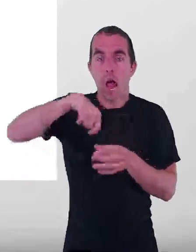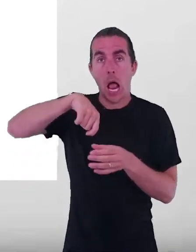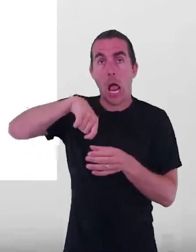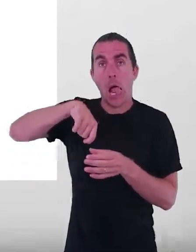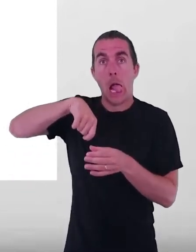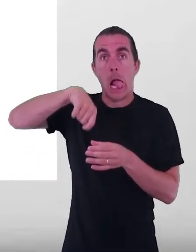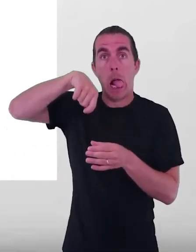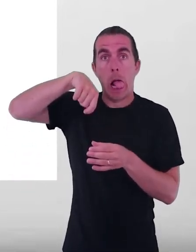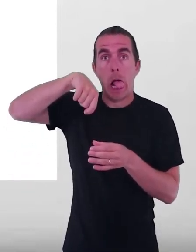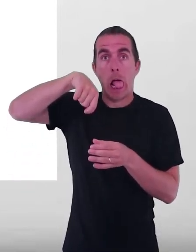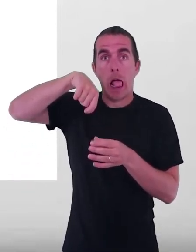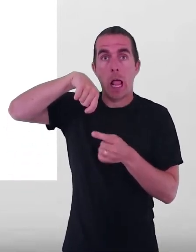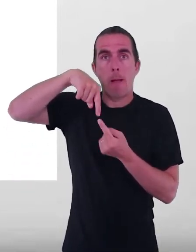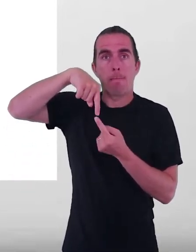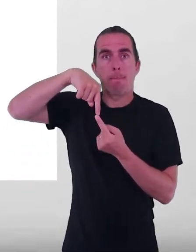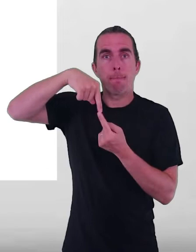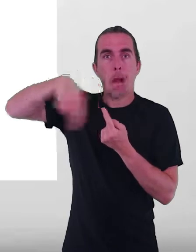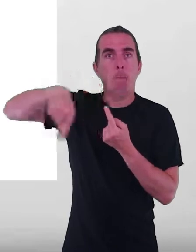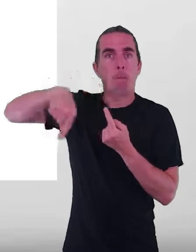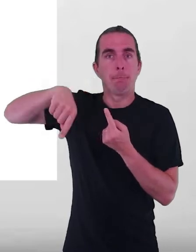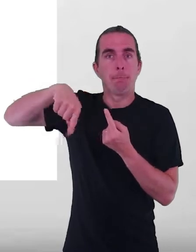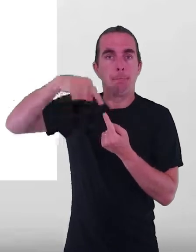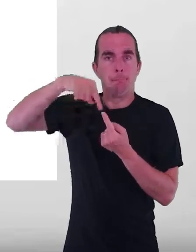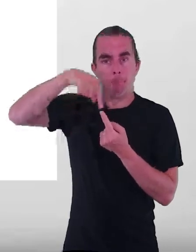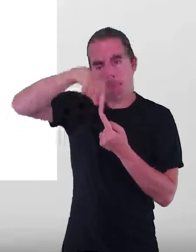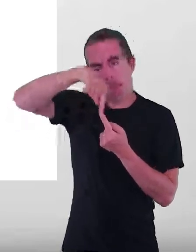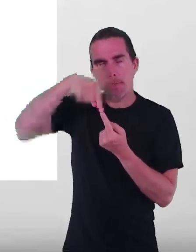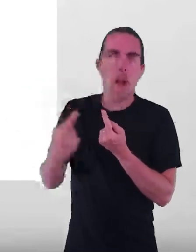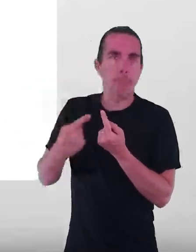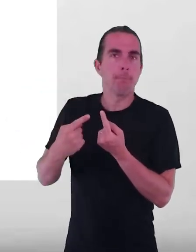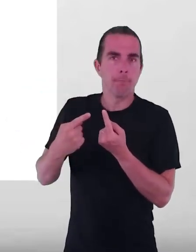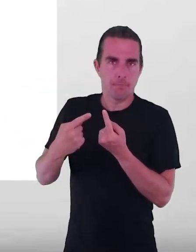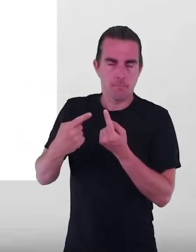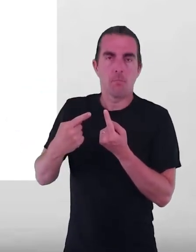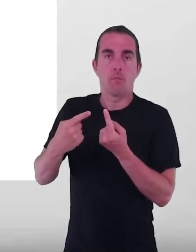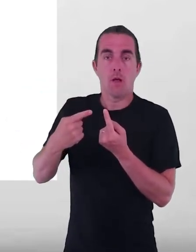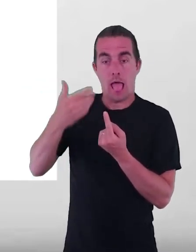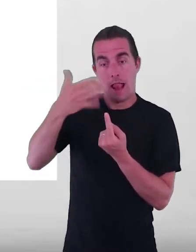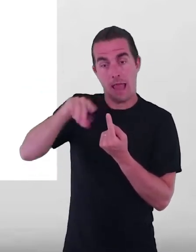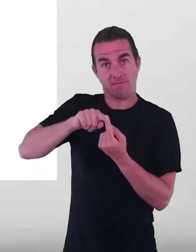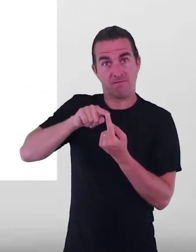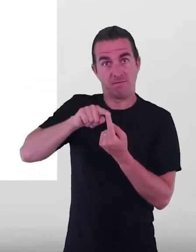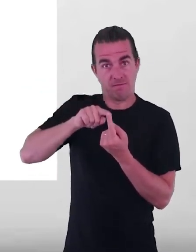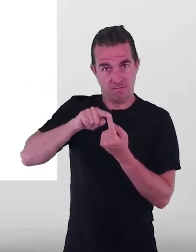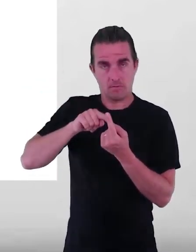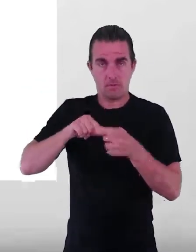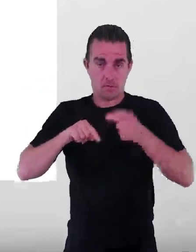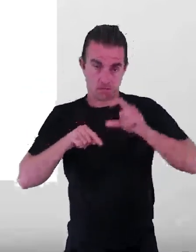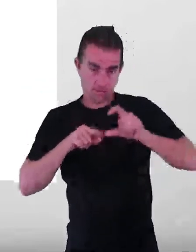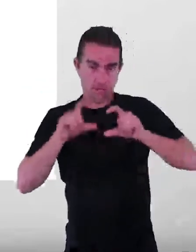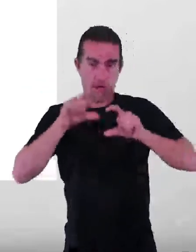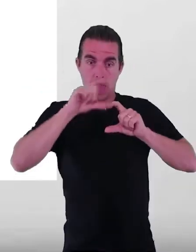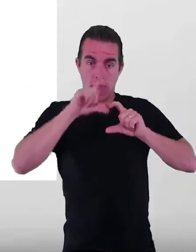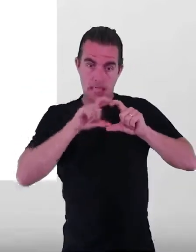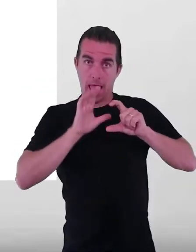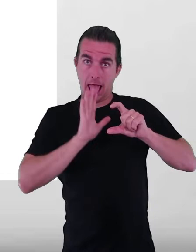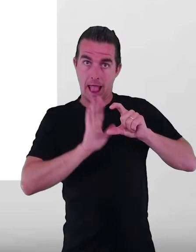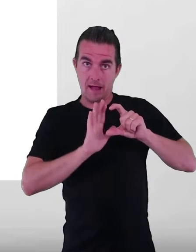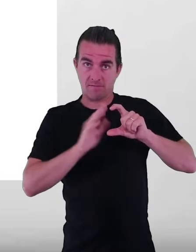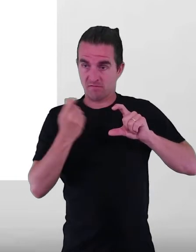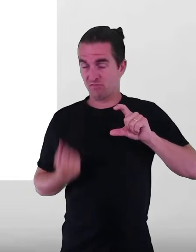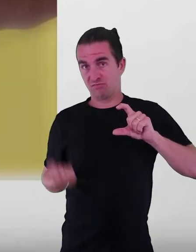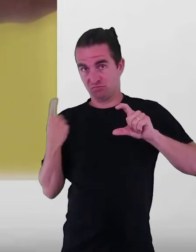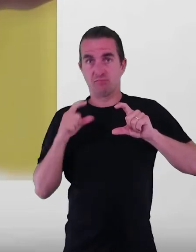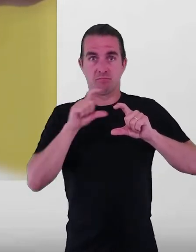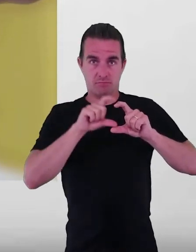seconds. Slightly lift the nasal swab then break the swab on the break point position. Leave the swab head in the extraction